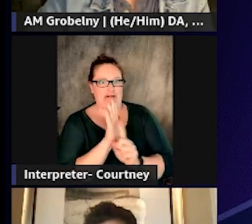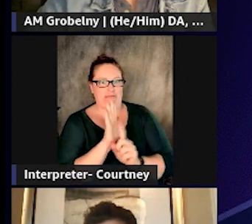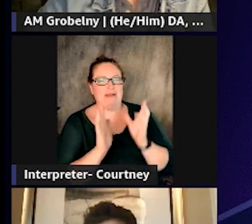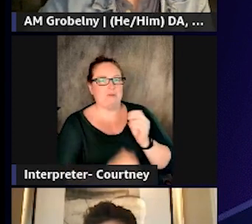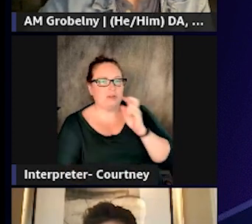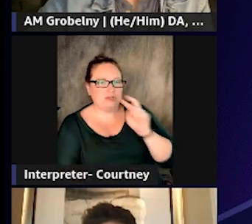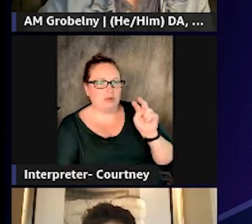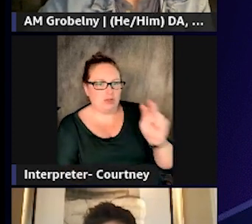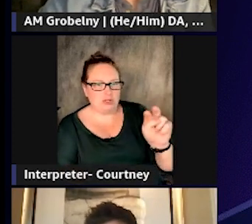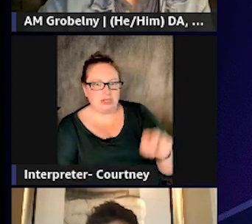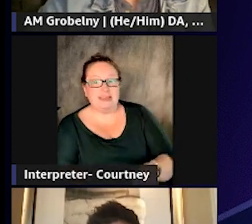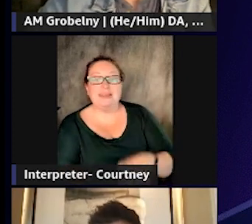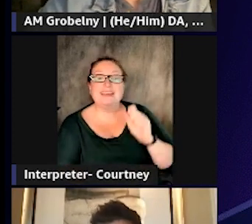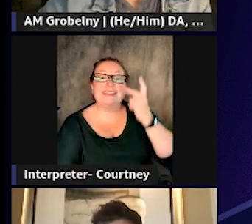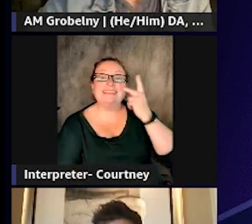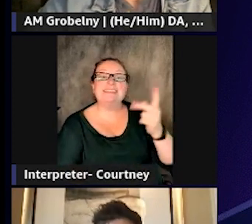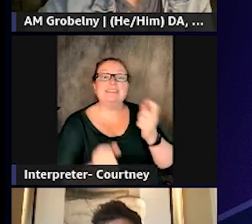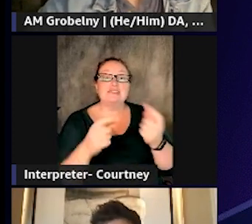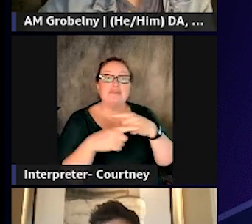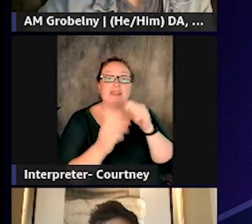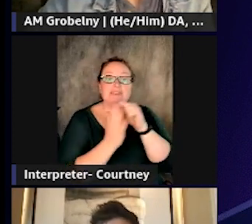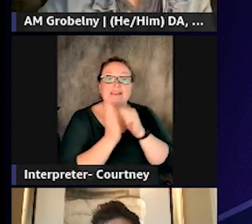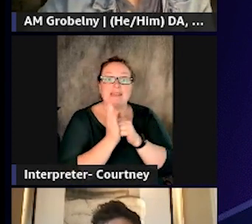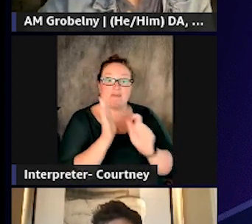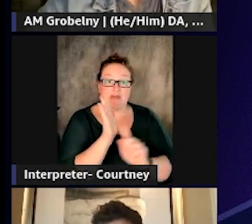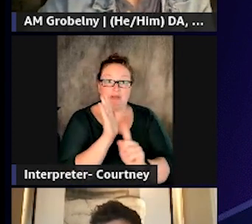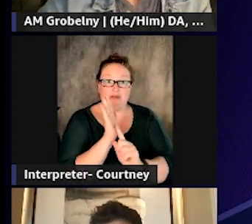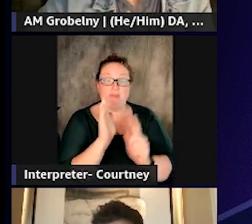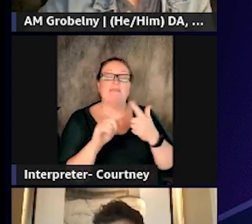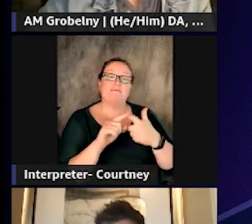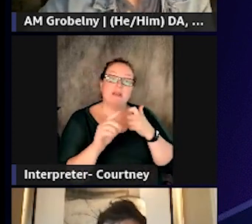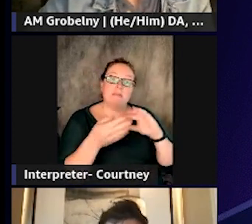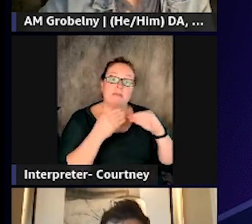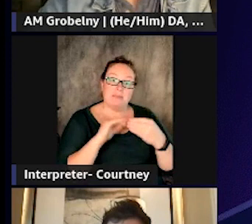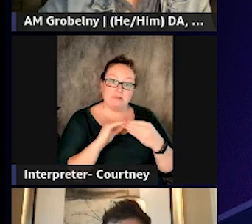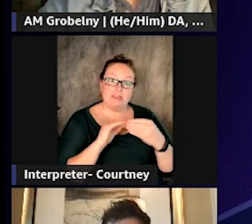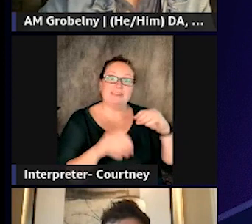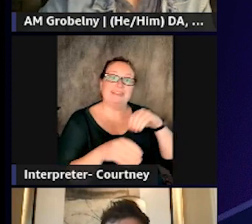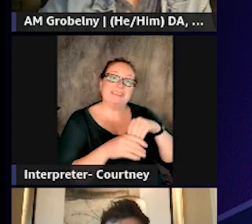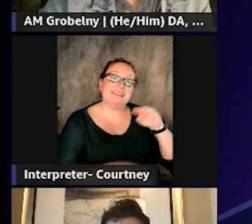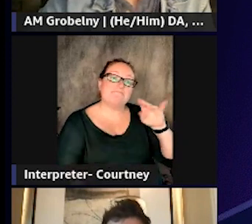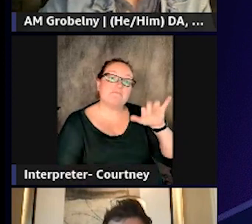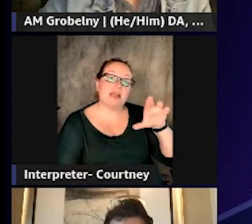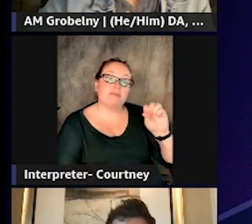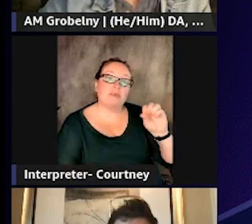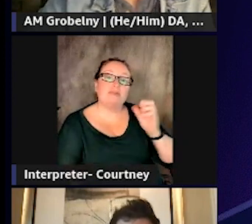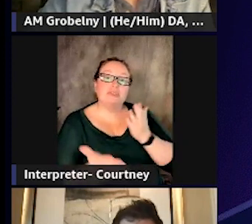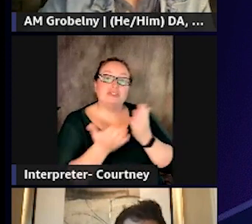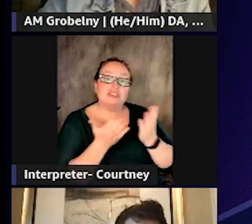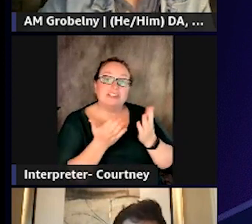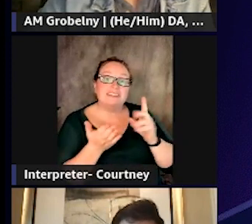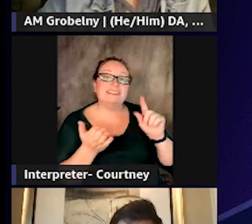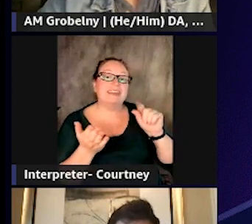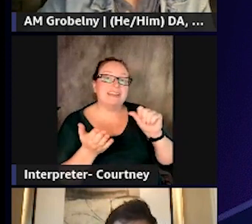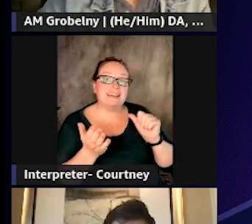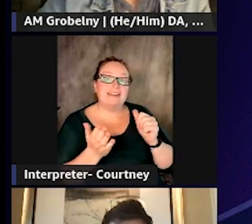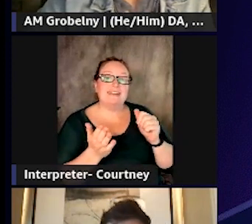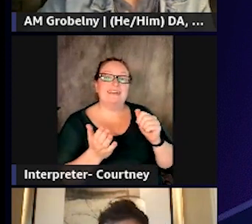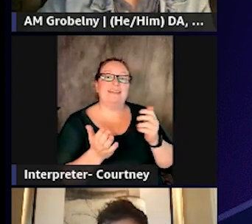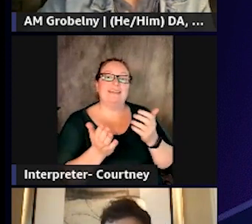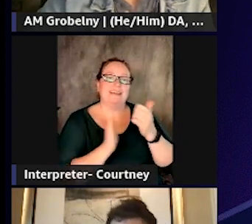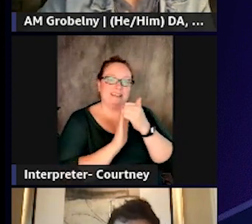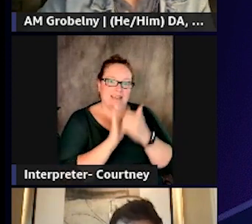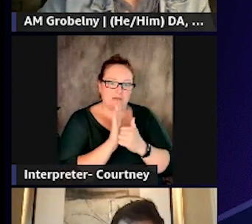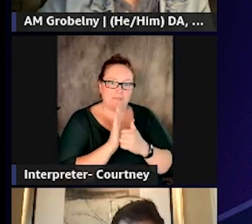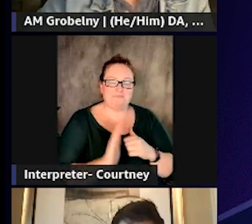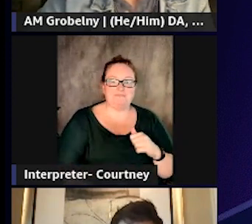can see that this is a cross-account alarm. It's coming from a metric that's in the microservice A account. So let's go take a look at